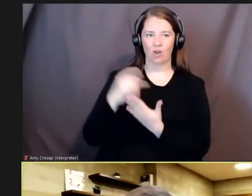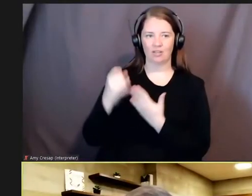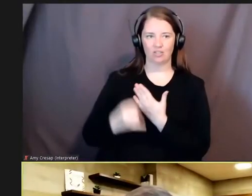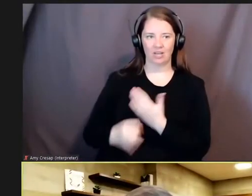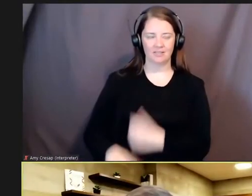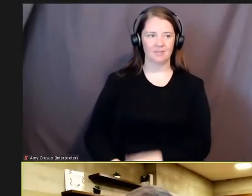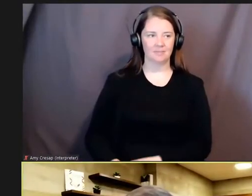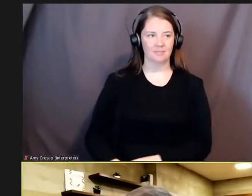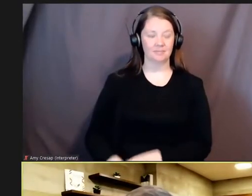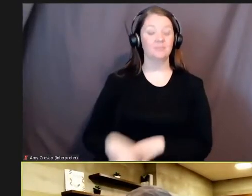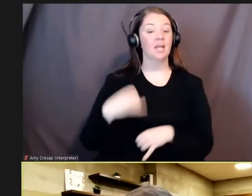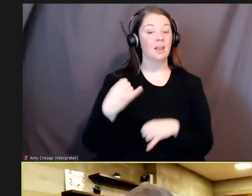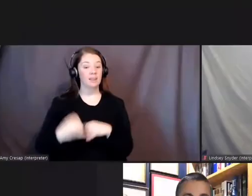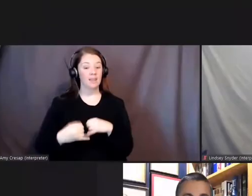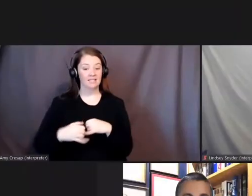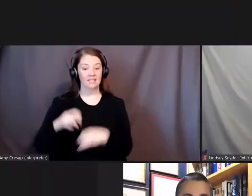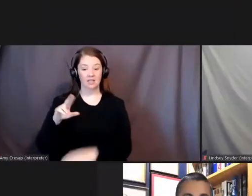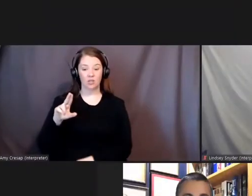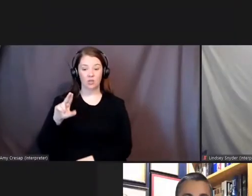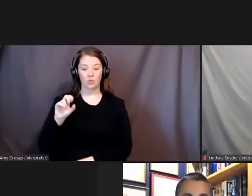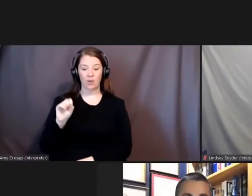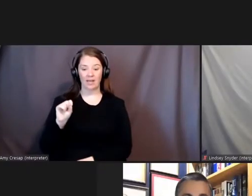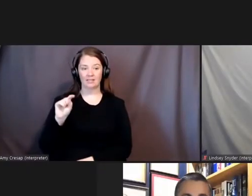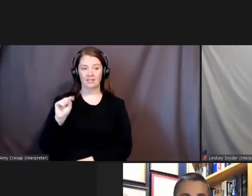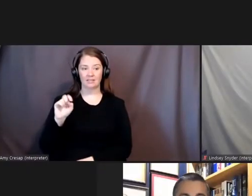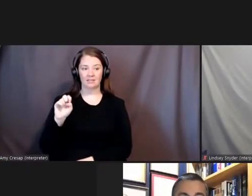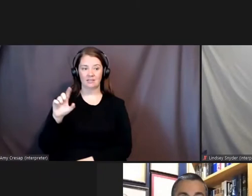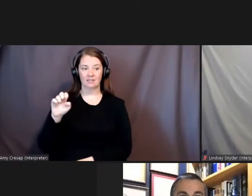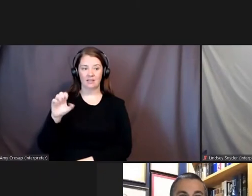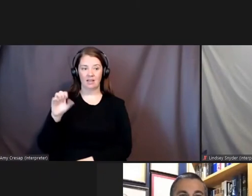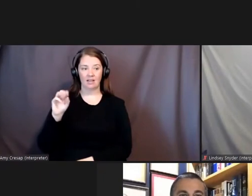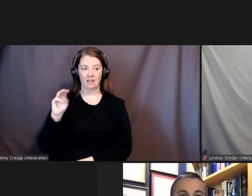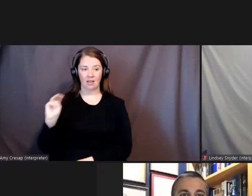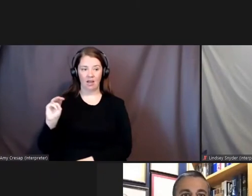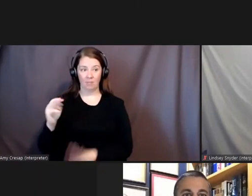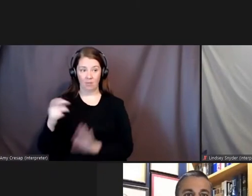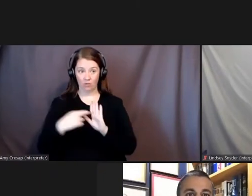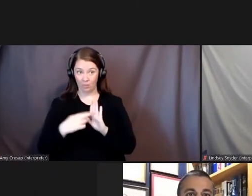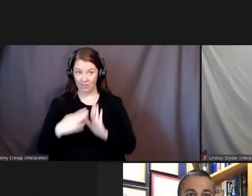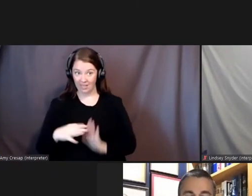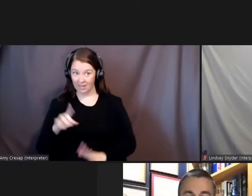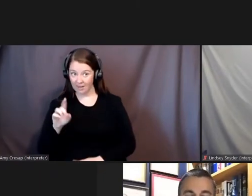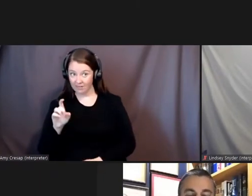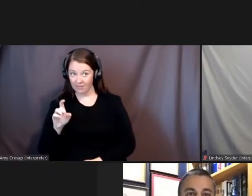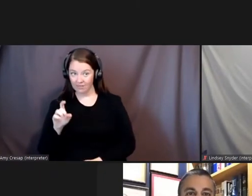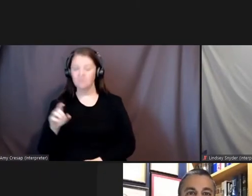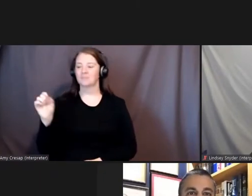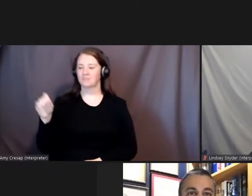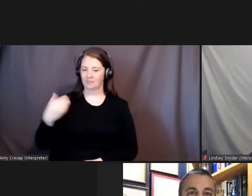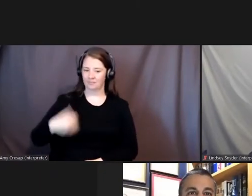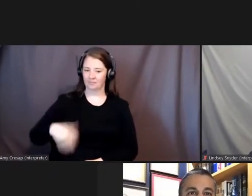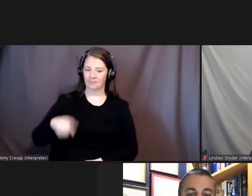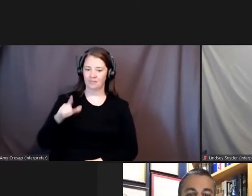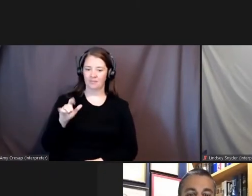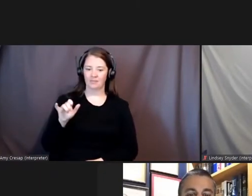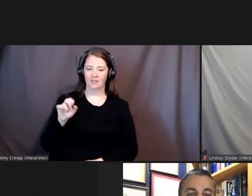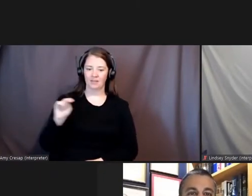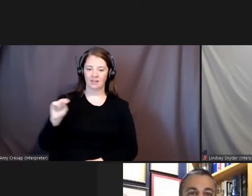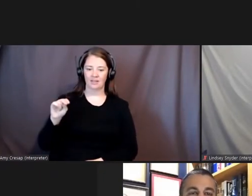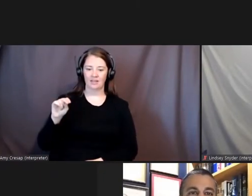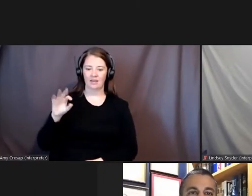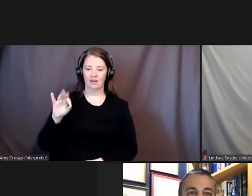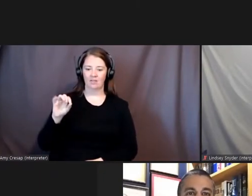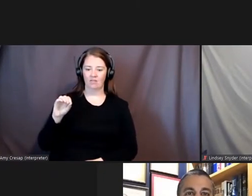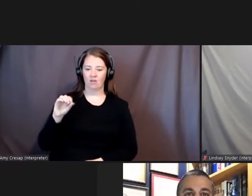And lastly, we have US Telecom. We have a representative online? Yes, Lynn Follinsby is here for US